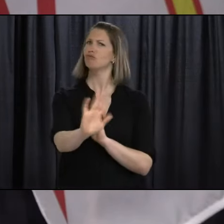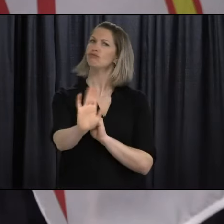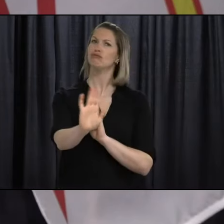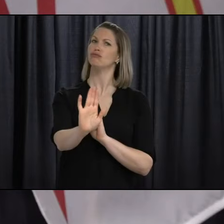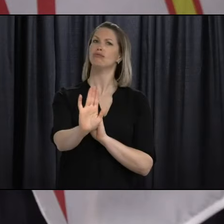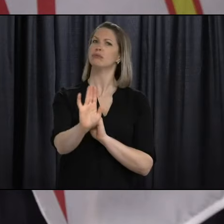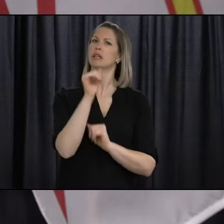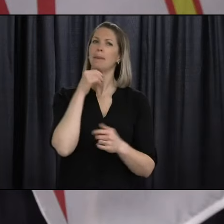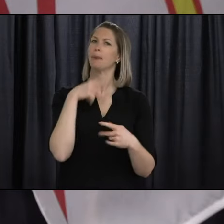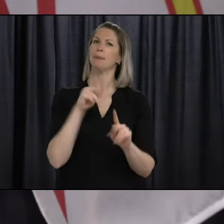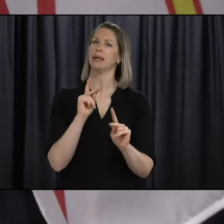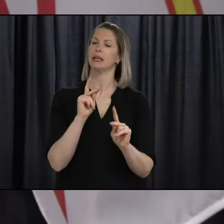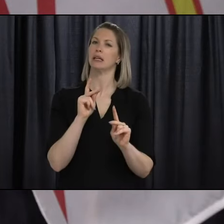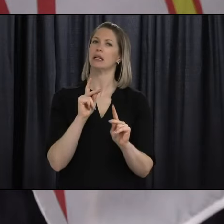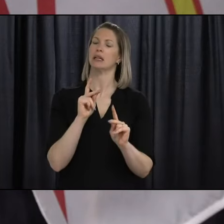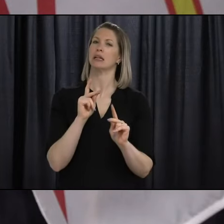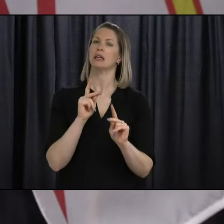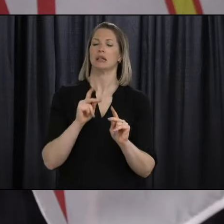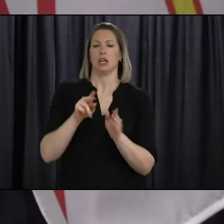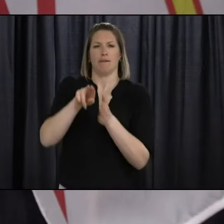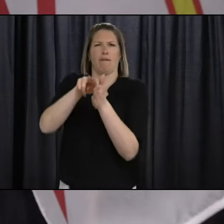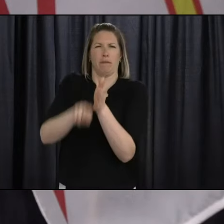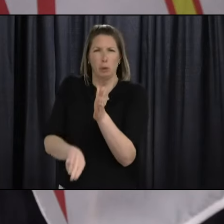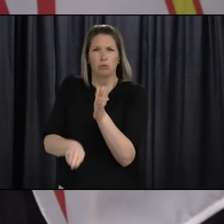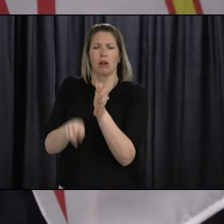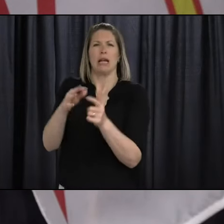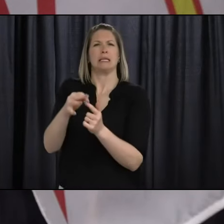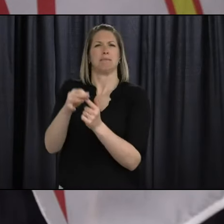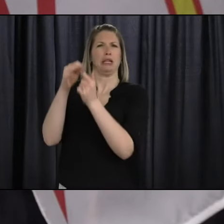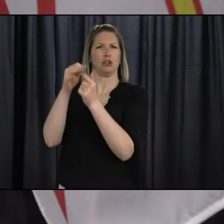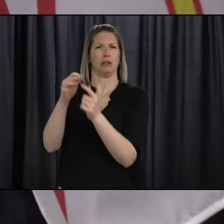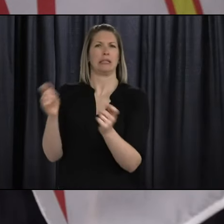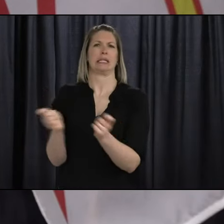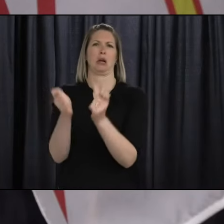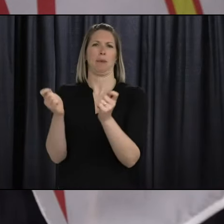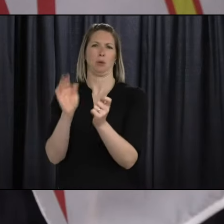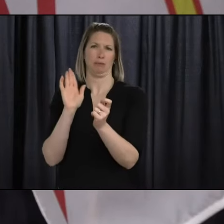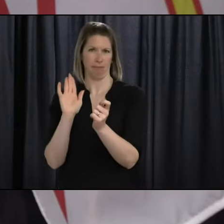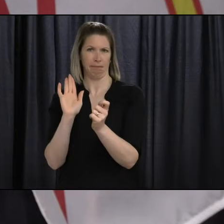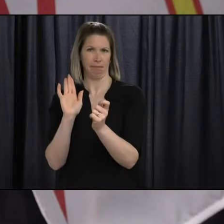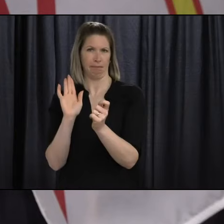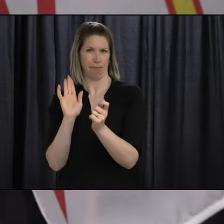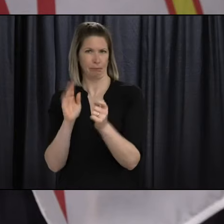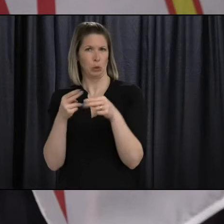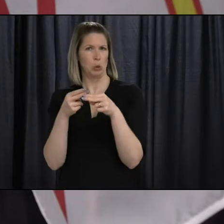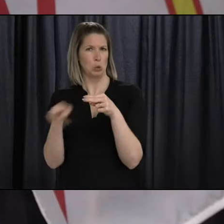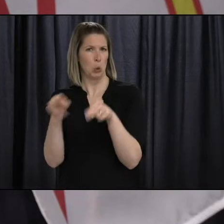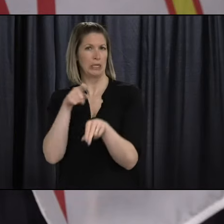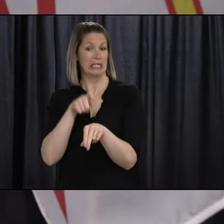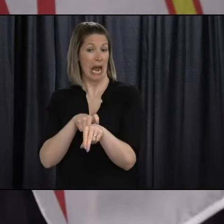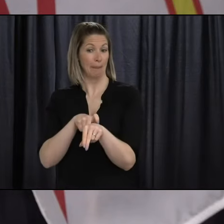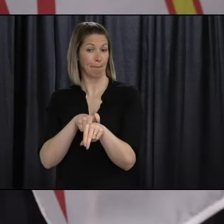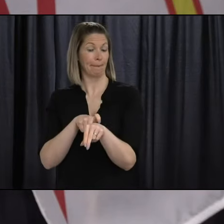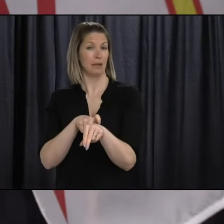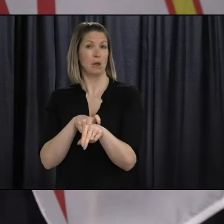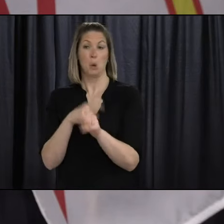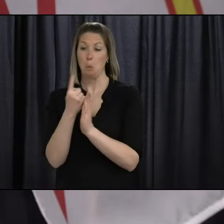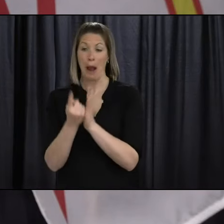are. Social distancing is not likely to be maintained in that situation for a prolonged period of time, and you'll end